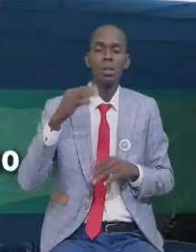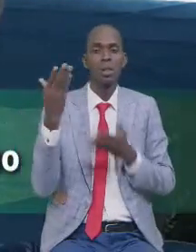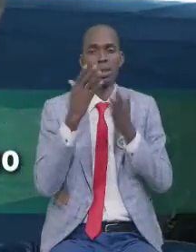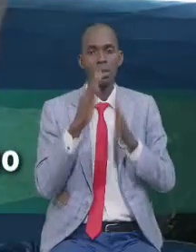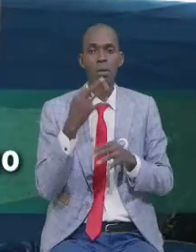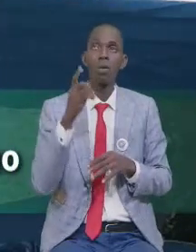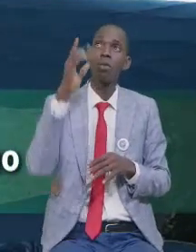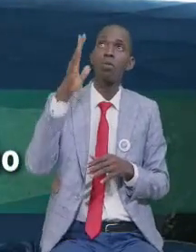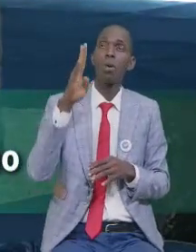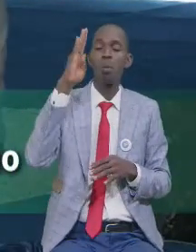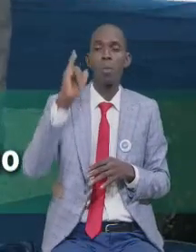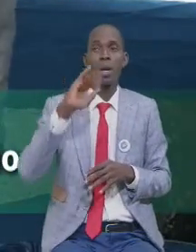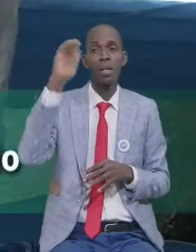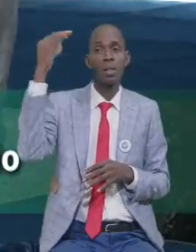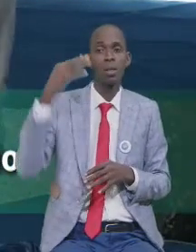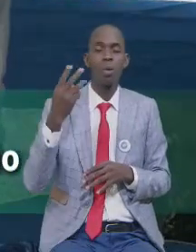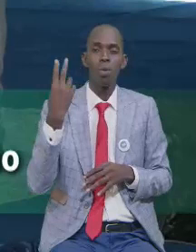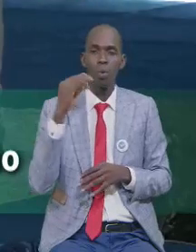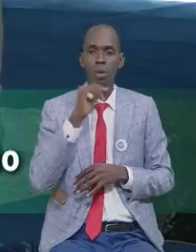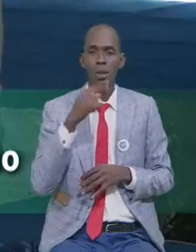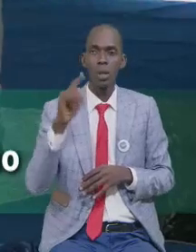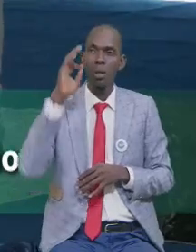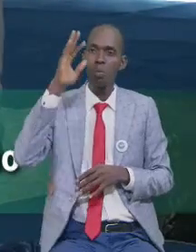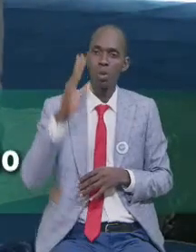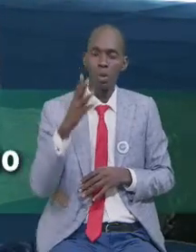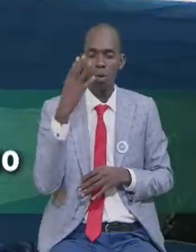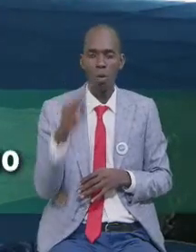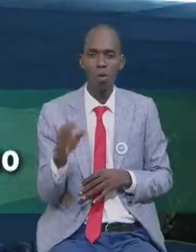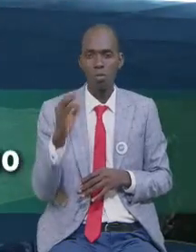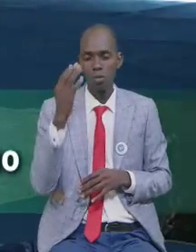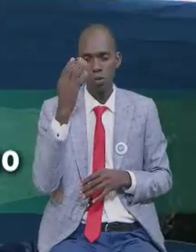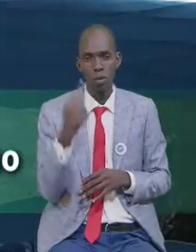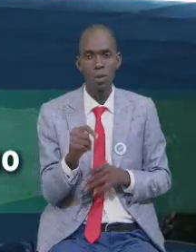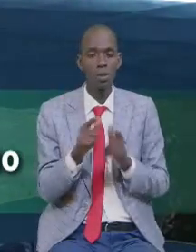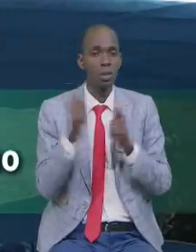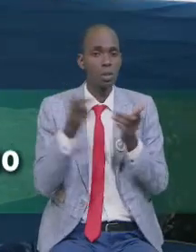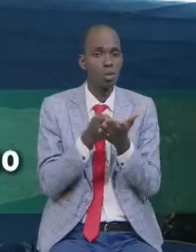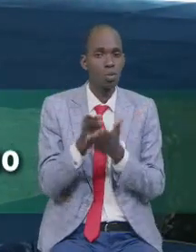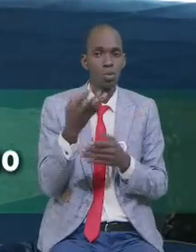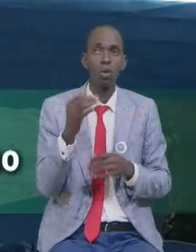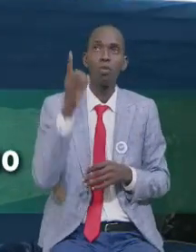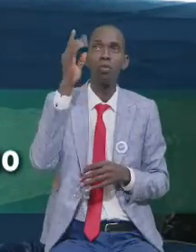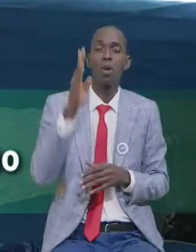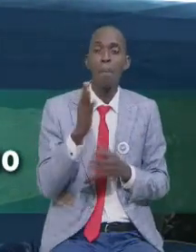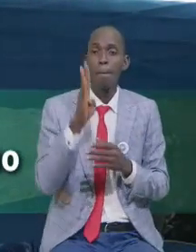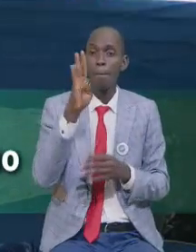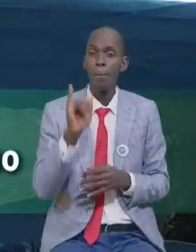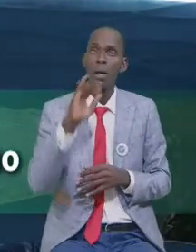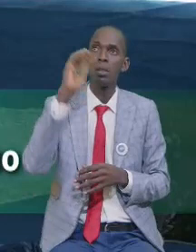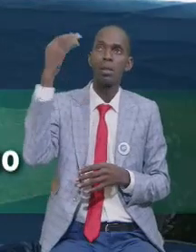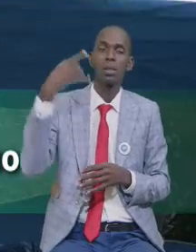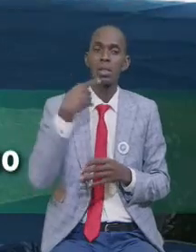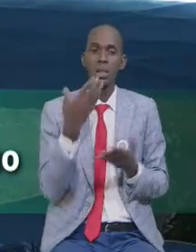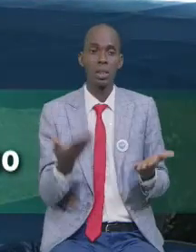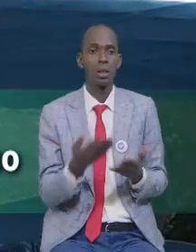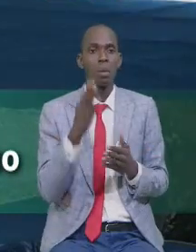the preacher of the unsearchable truth of God by grace. It says, according to the grace which was